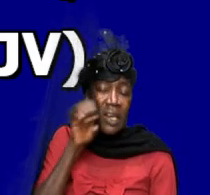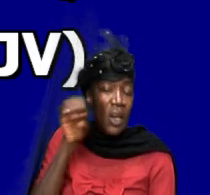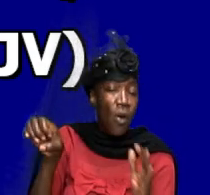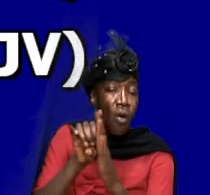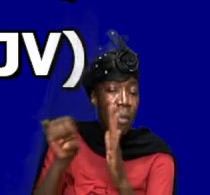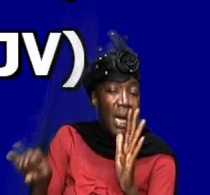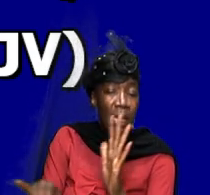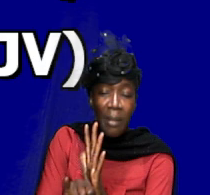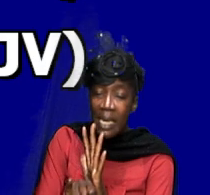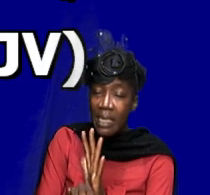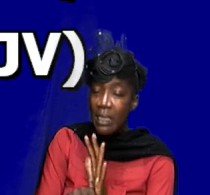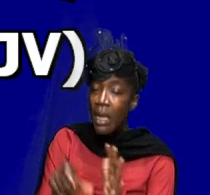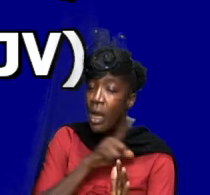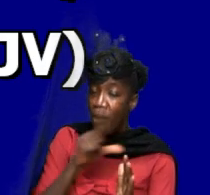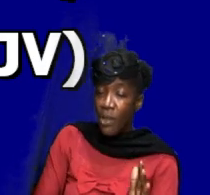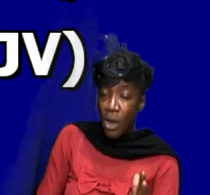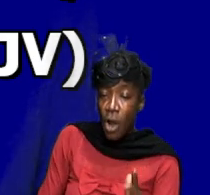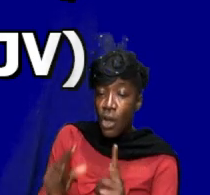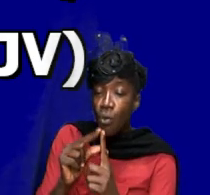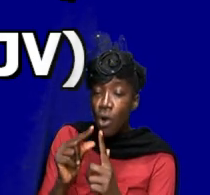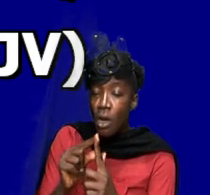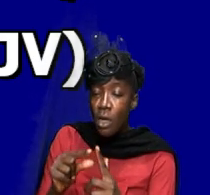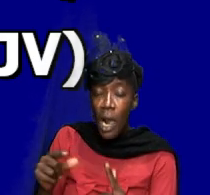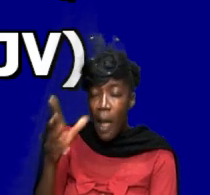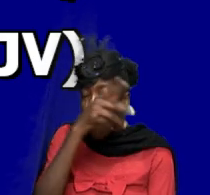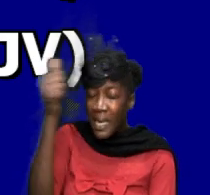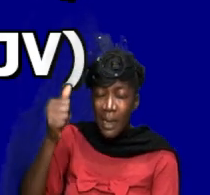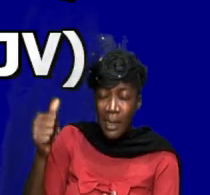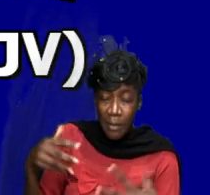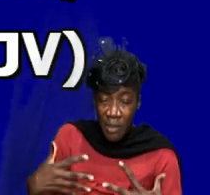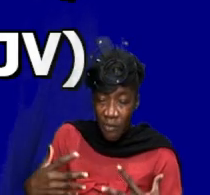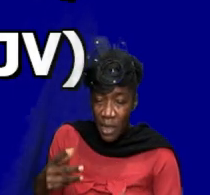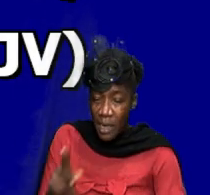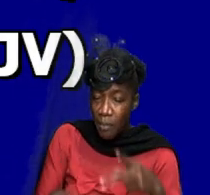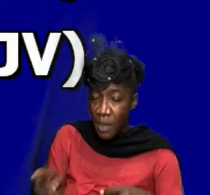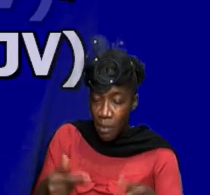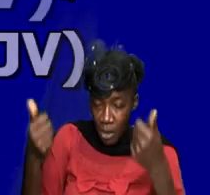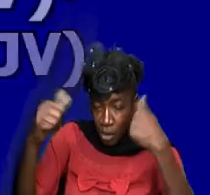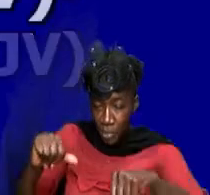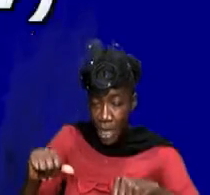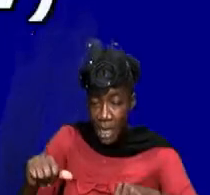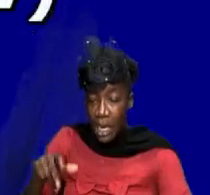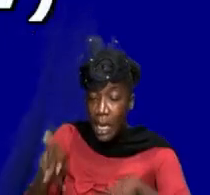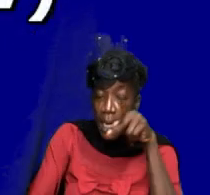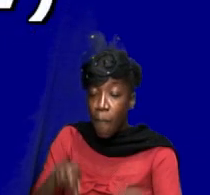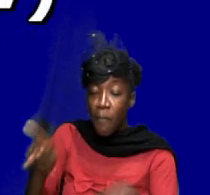thy words, because I fear the people and obey their voice.